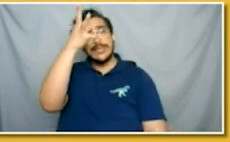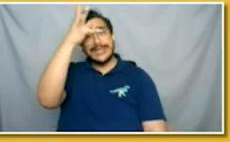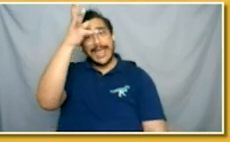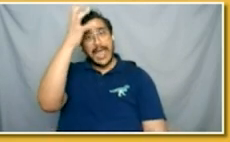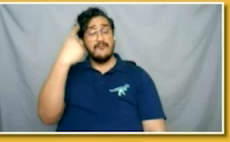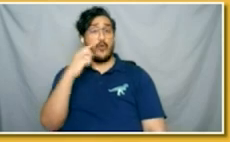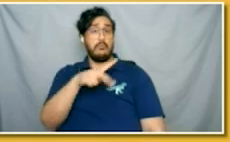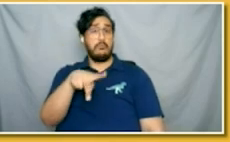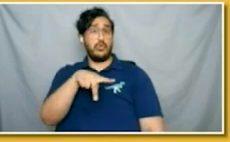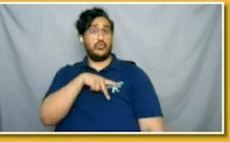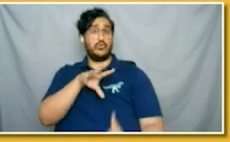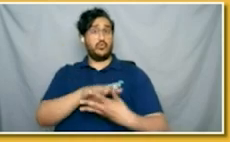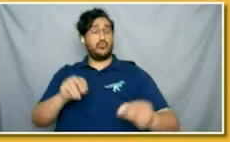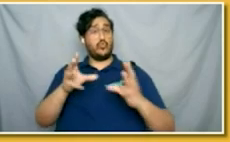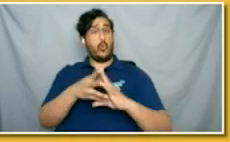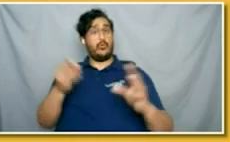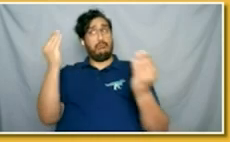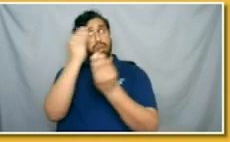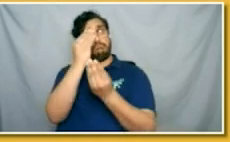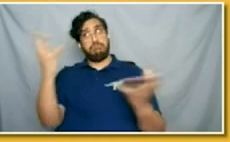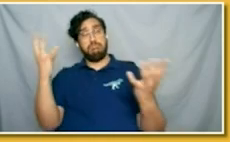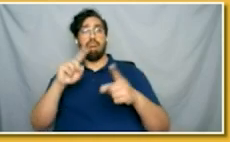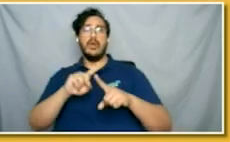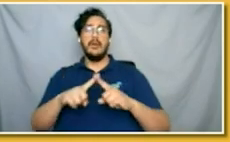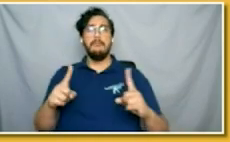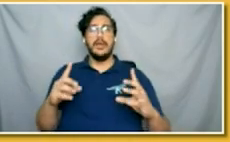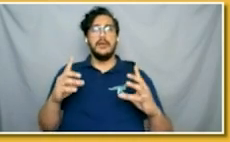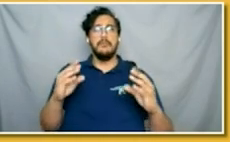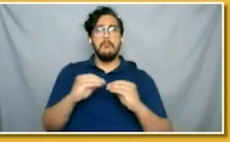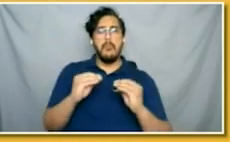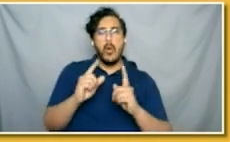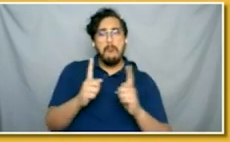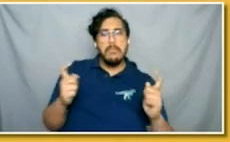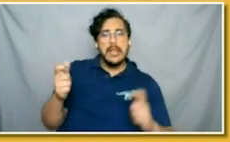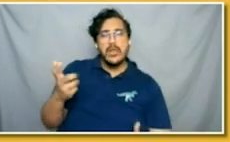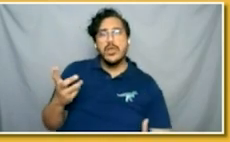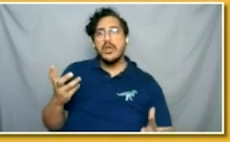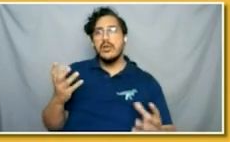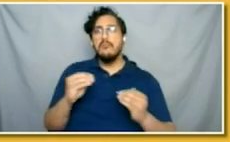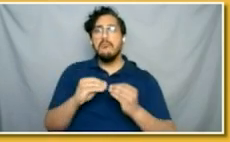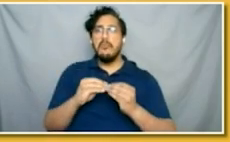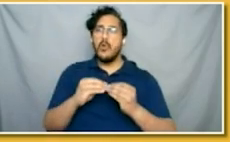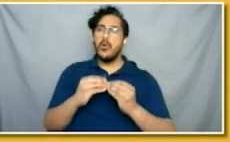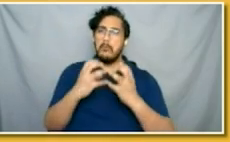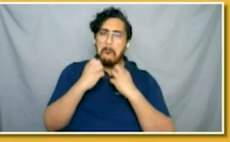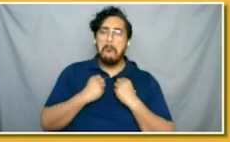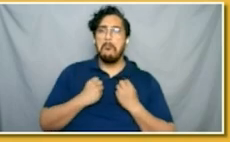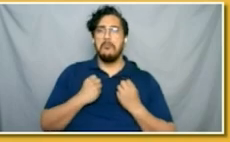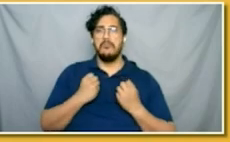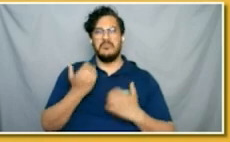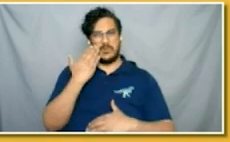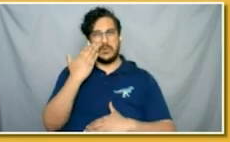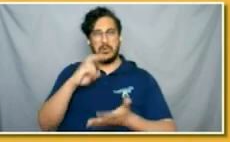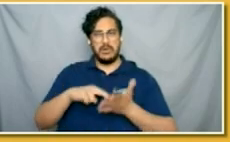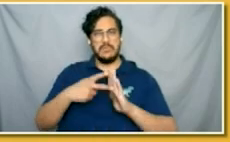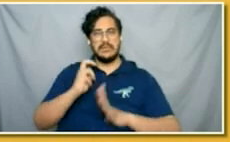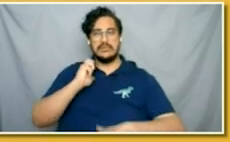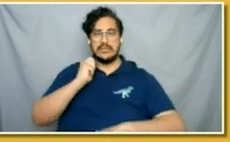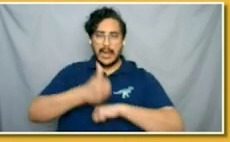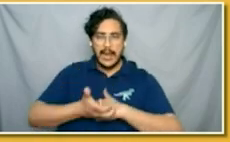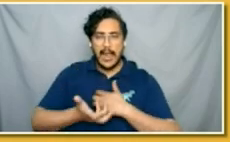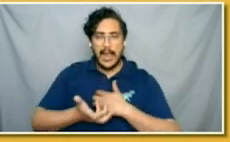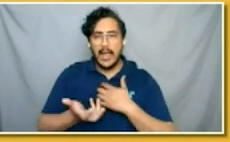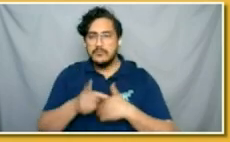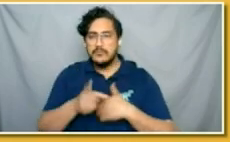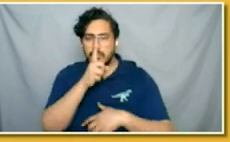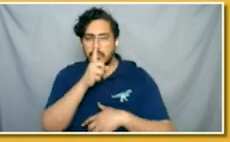also have much bigger movement, meaning that Ron's talking about organizing, you know, really, again, speaking to a whole